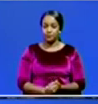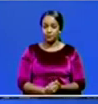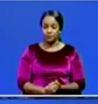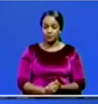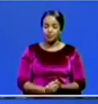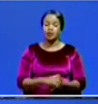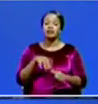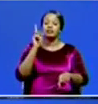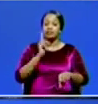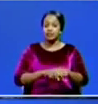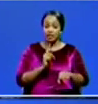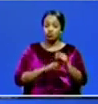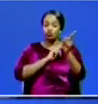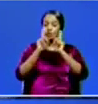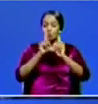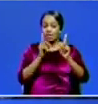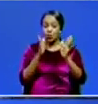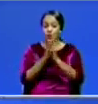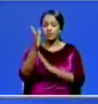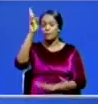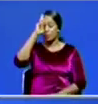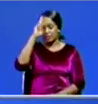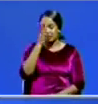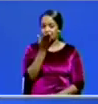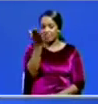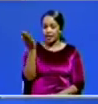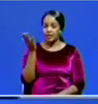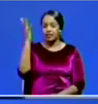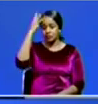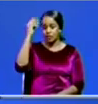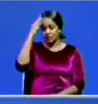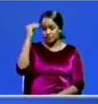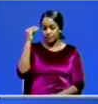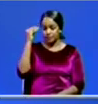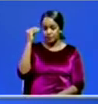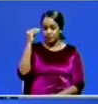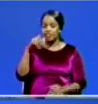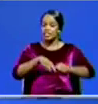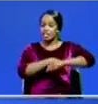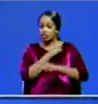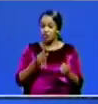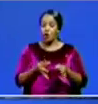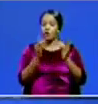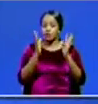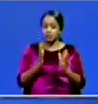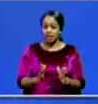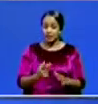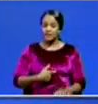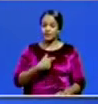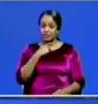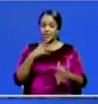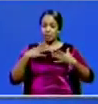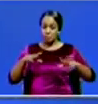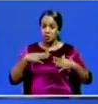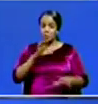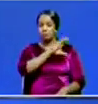While addressing the troops in Kidde area in Somalia, General Mwathethe attributed the essence of Christmas visit to